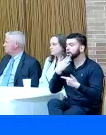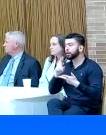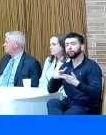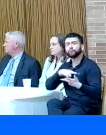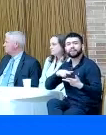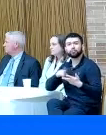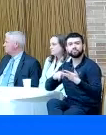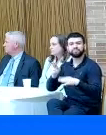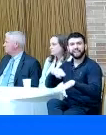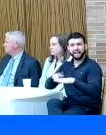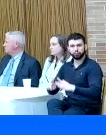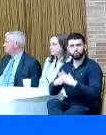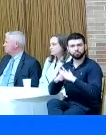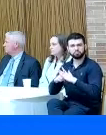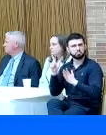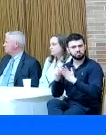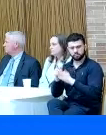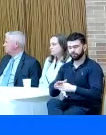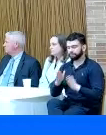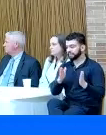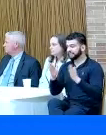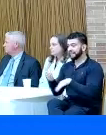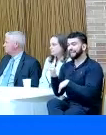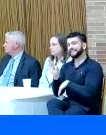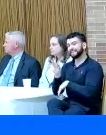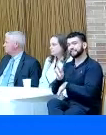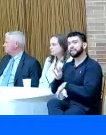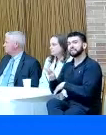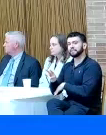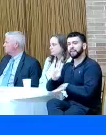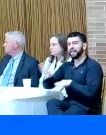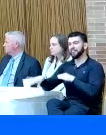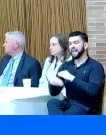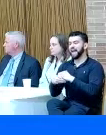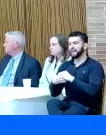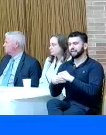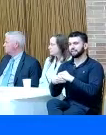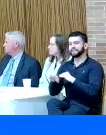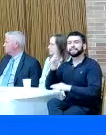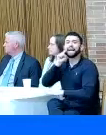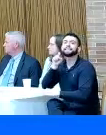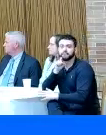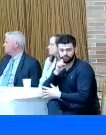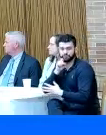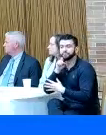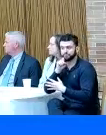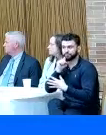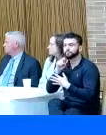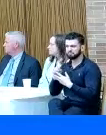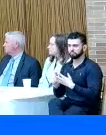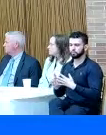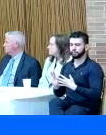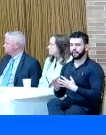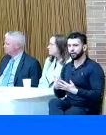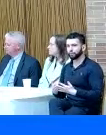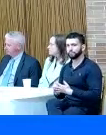national origin in 1977 they added six sex excuse me um